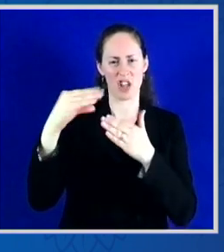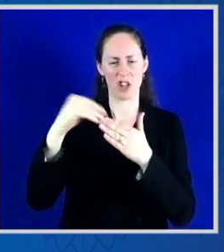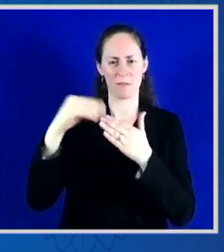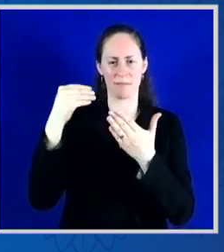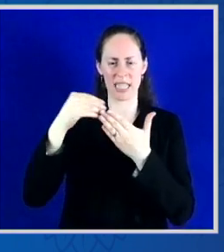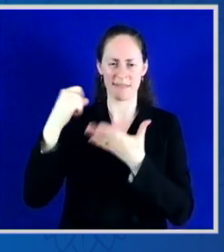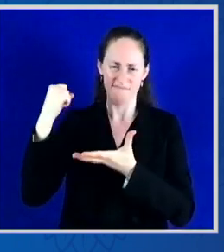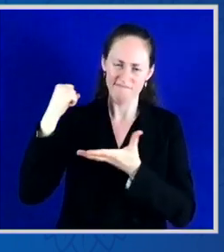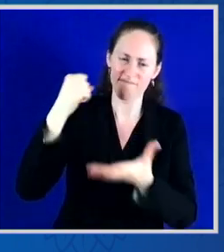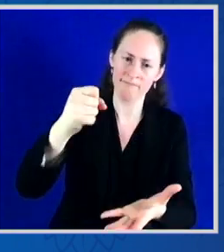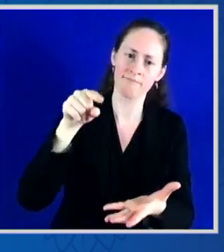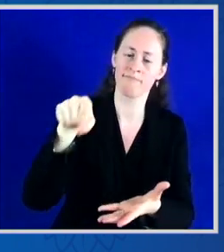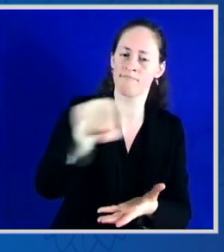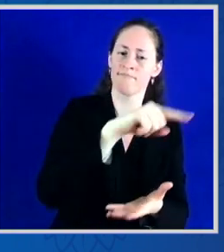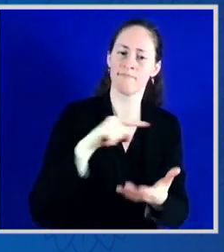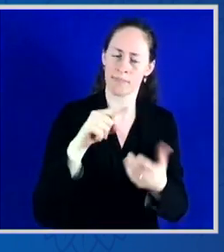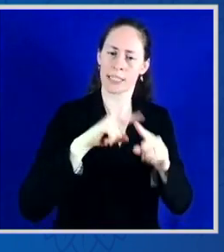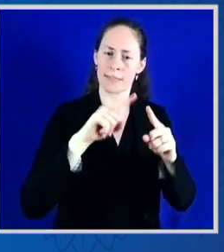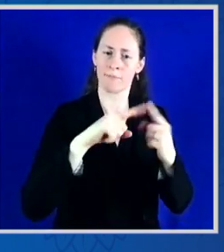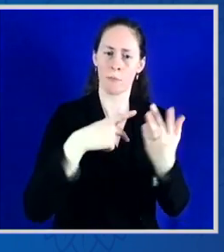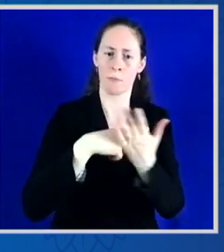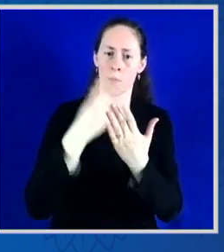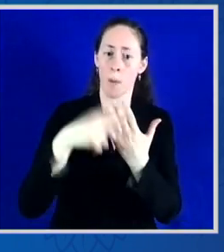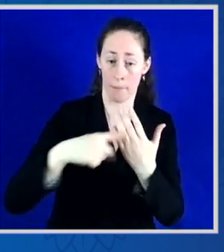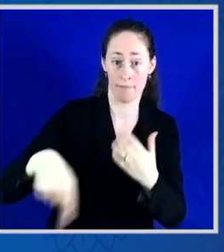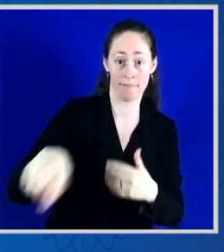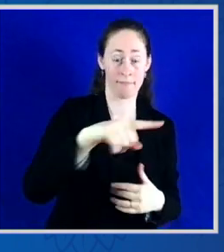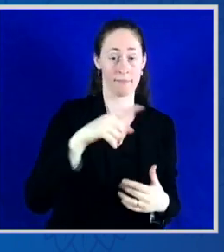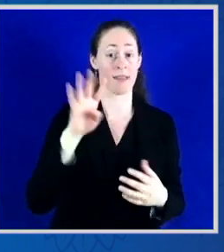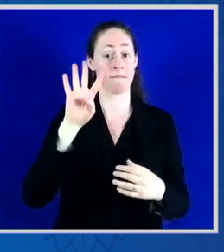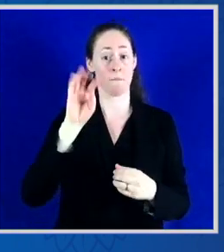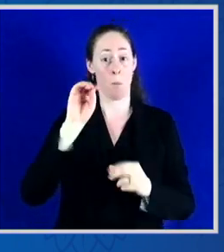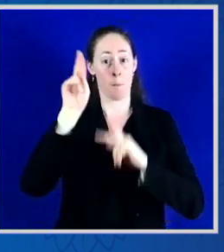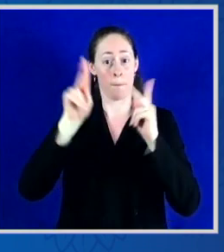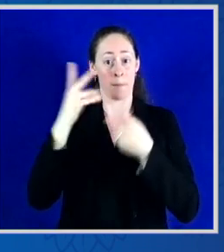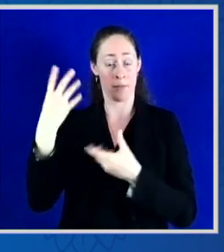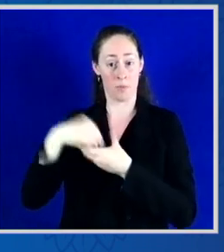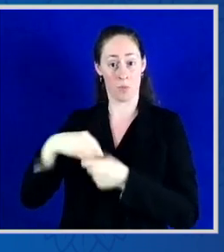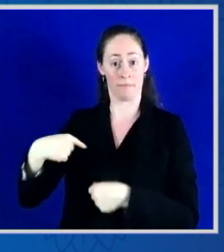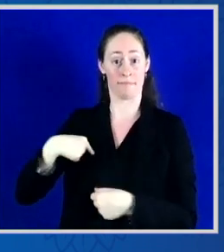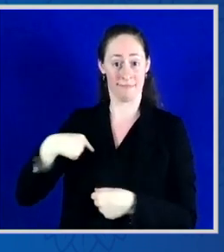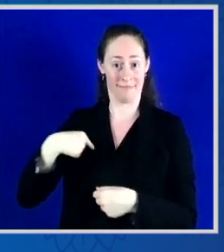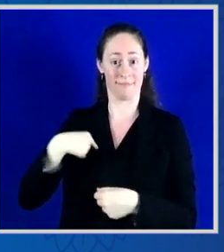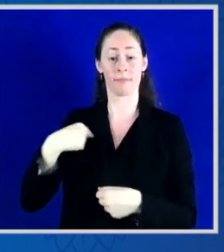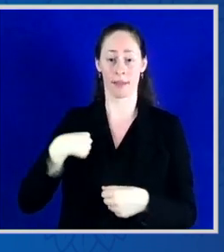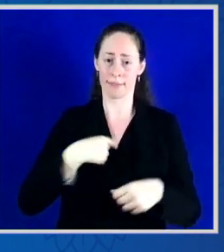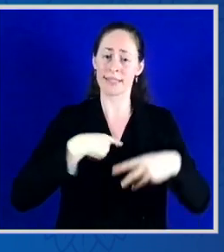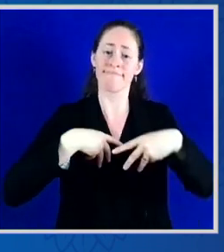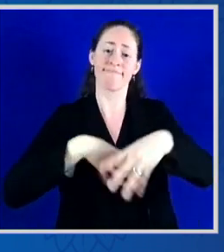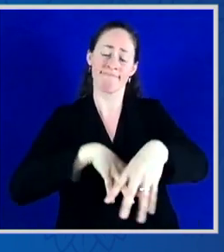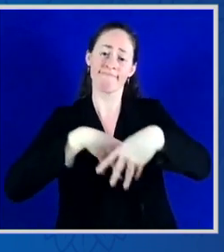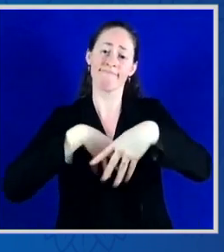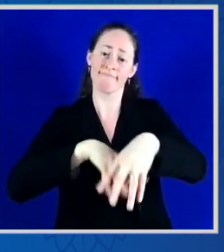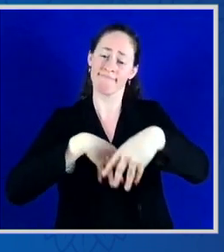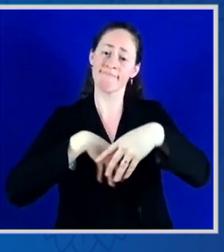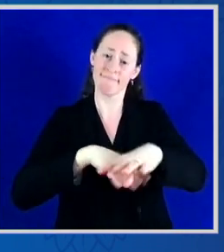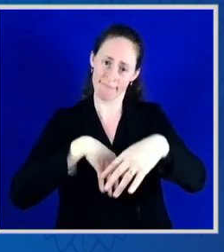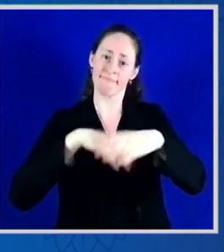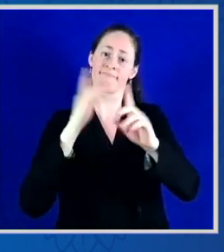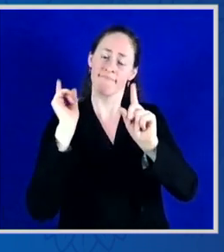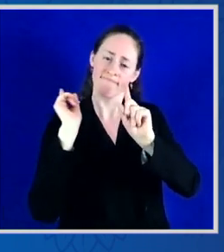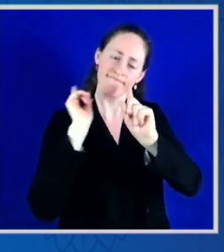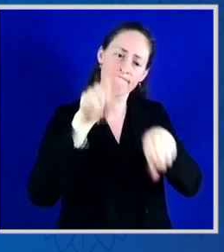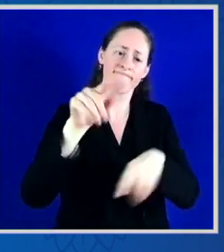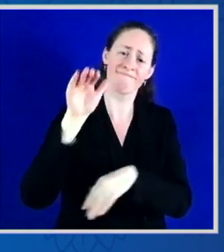40 of my peers at March for Our Lives lobbied Congress directly to protect this $5 billion investment portion of the